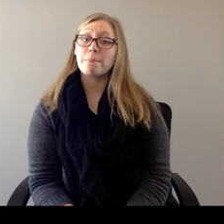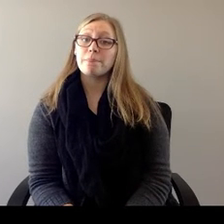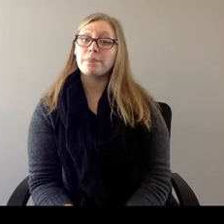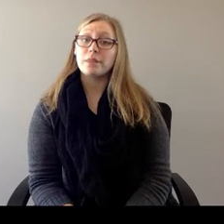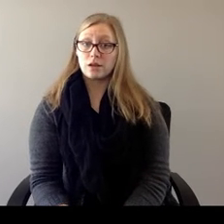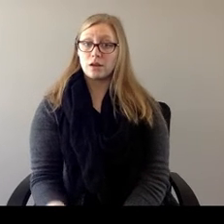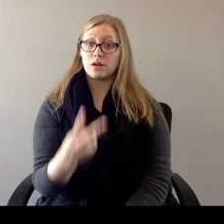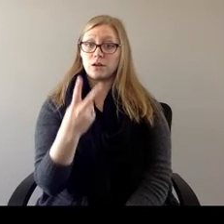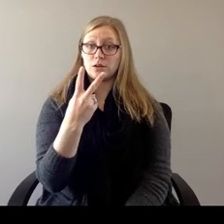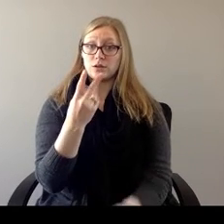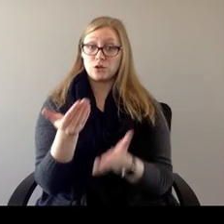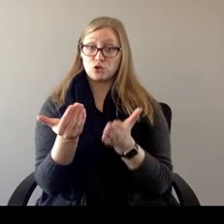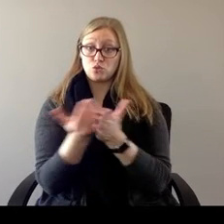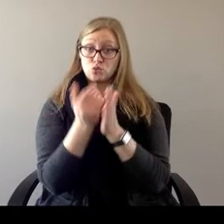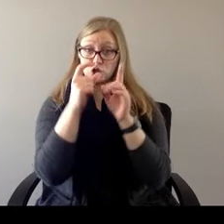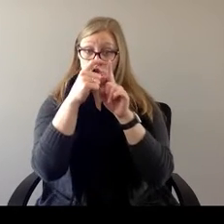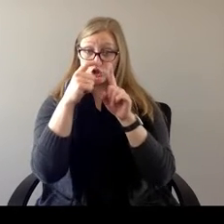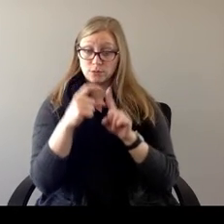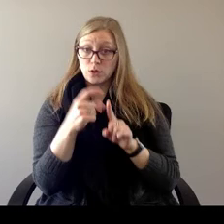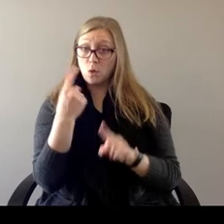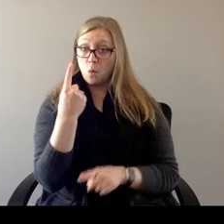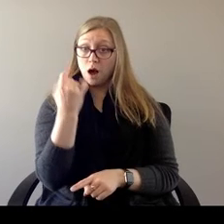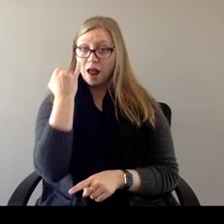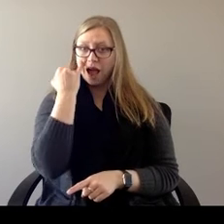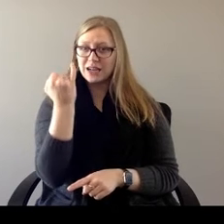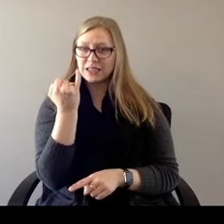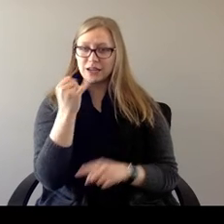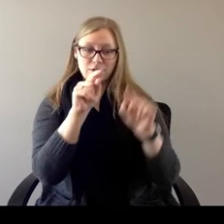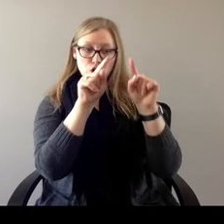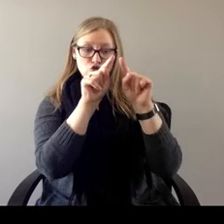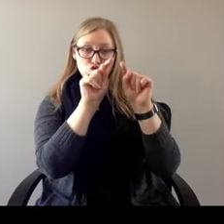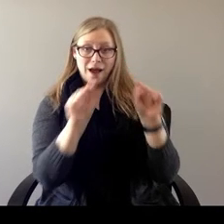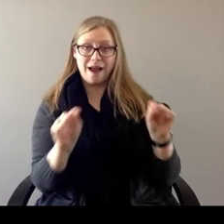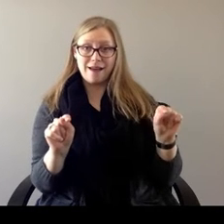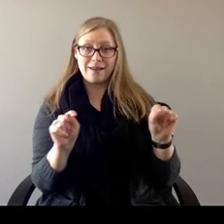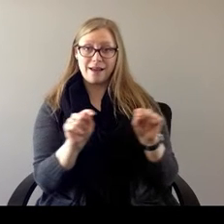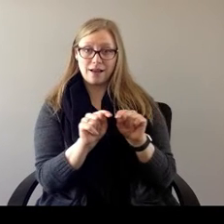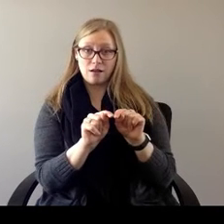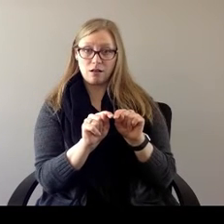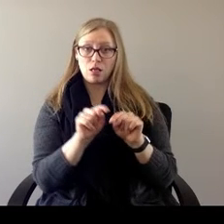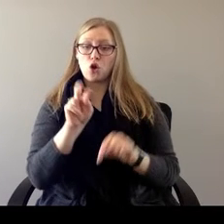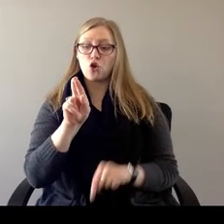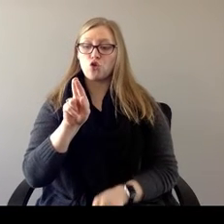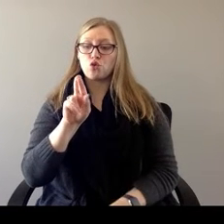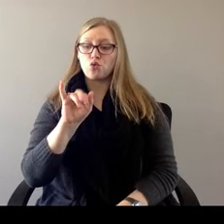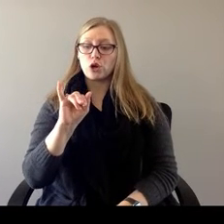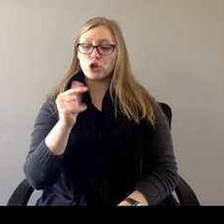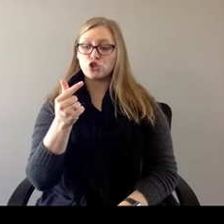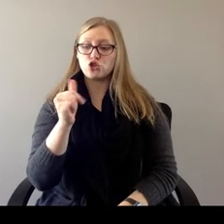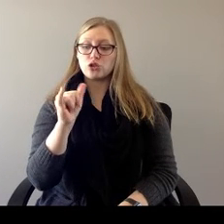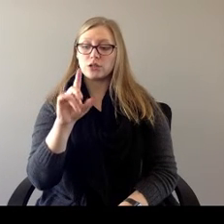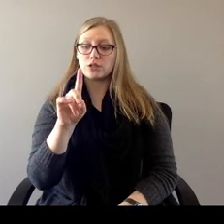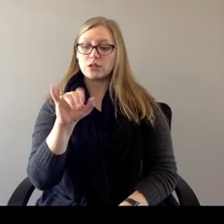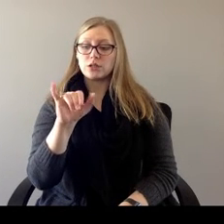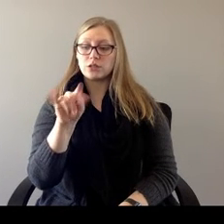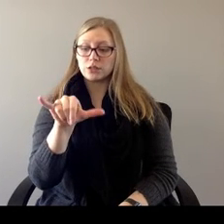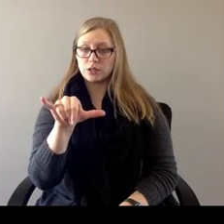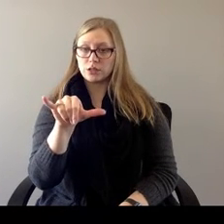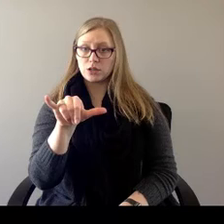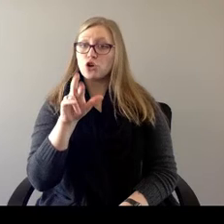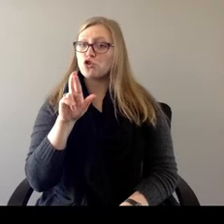have two new vocabulary terms. One is the idea of triangle rigidity. Now something's rigid, it's not